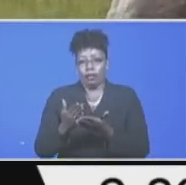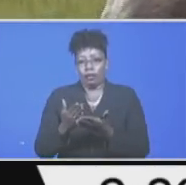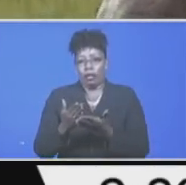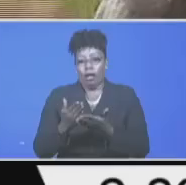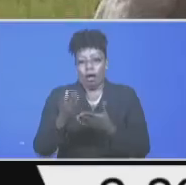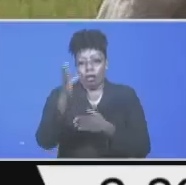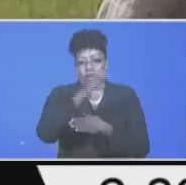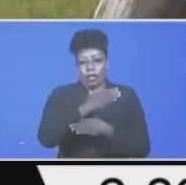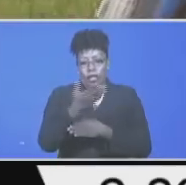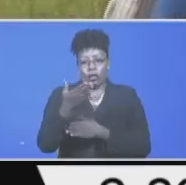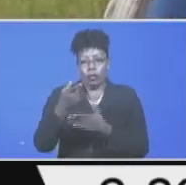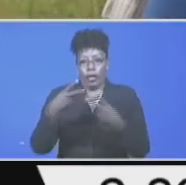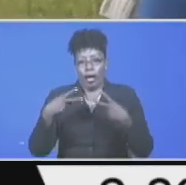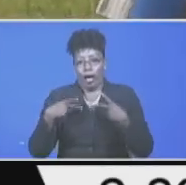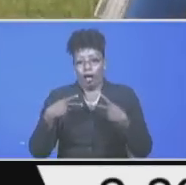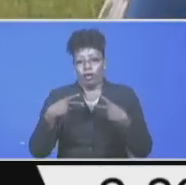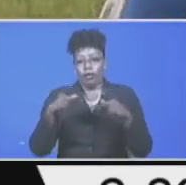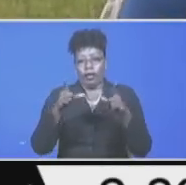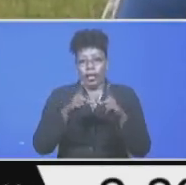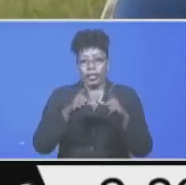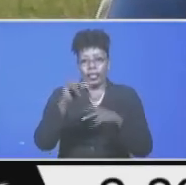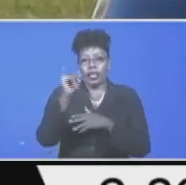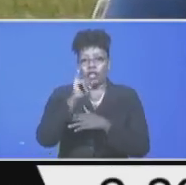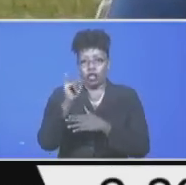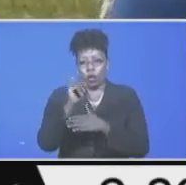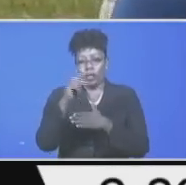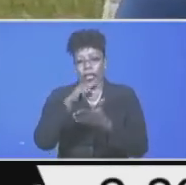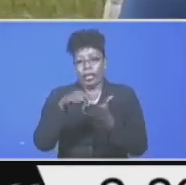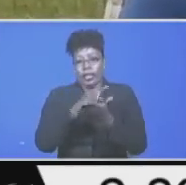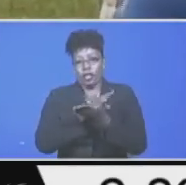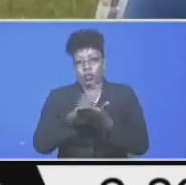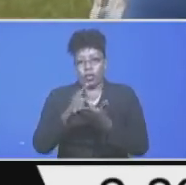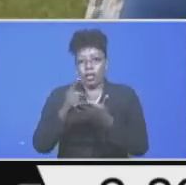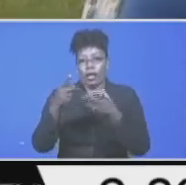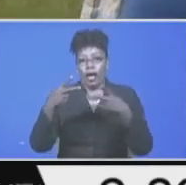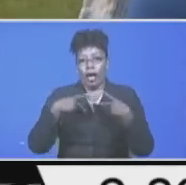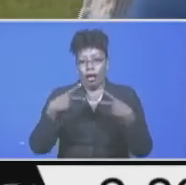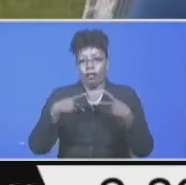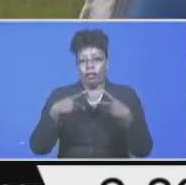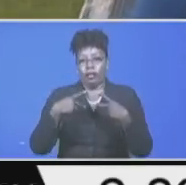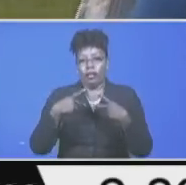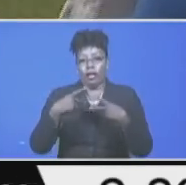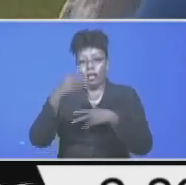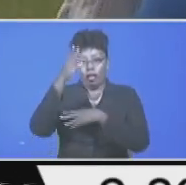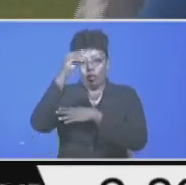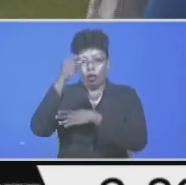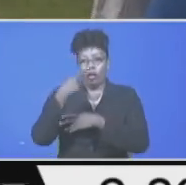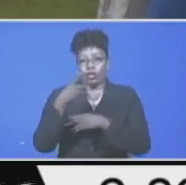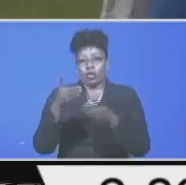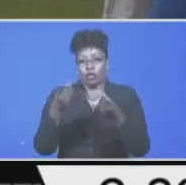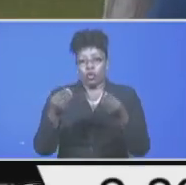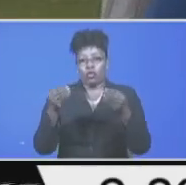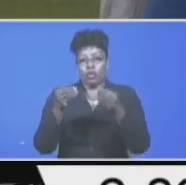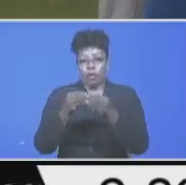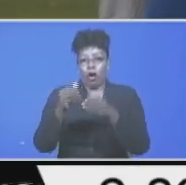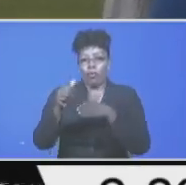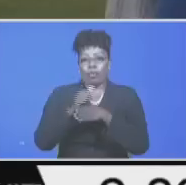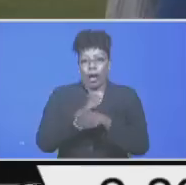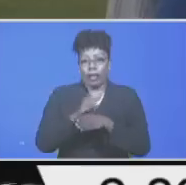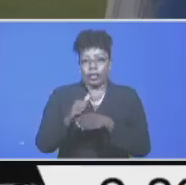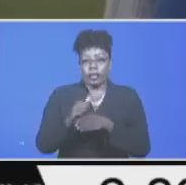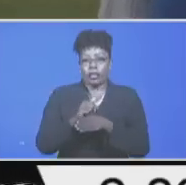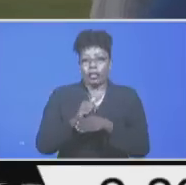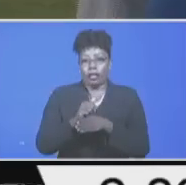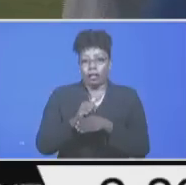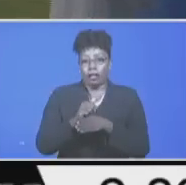We're quickly trying to get them licensed, inspected, and insured this week. Have the guys do some more practical training, because I want these guys and practice taking this on